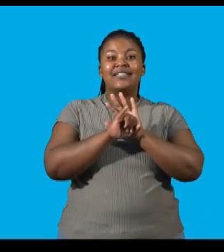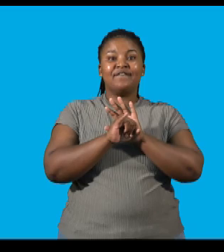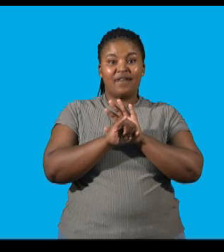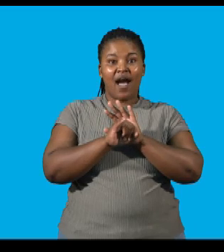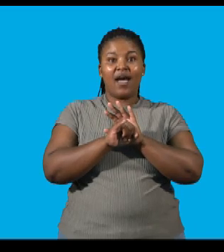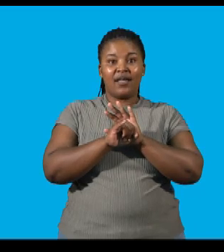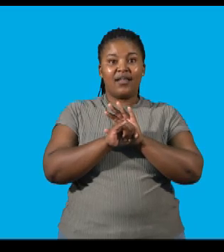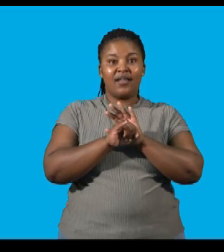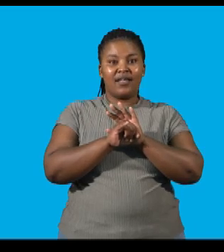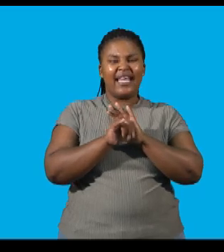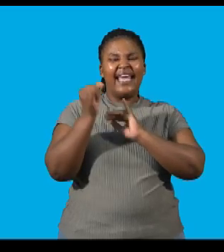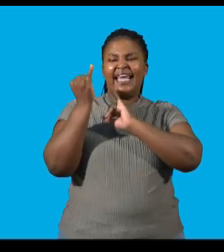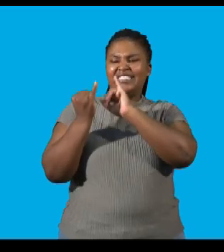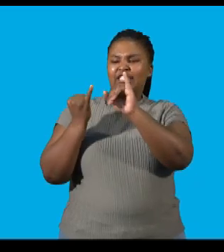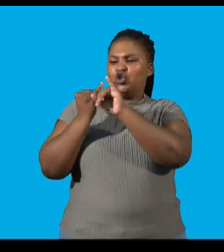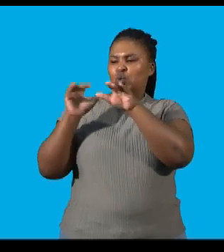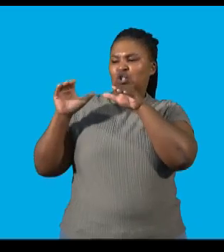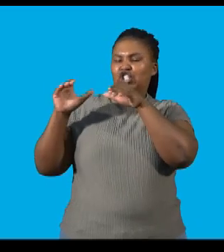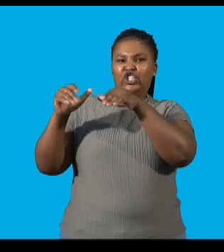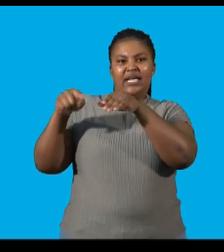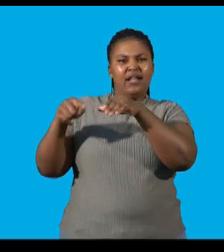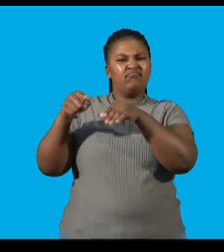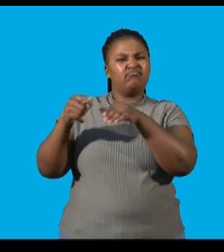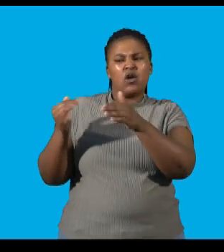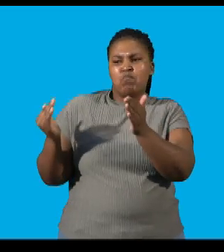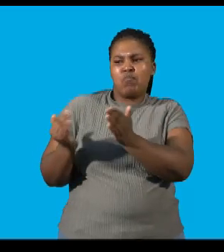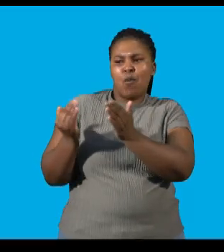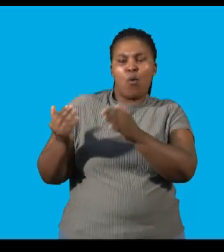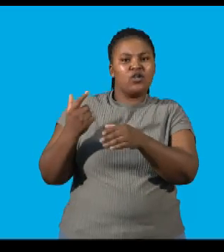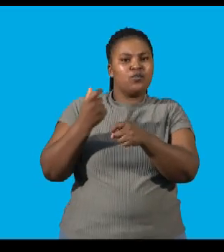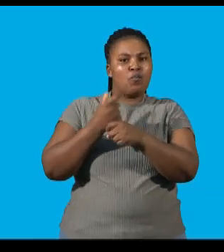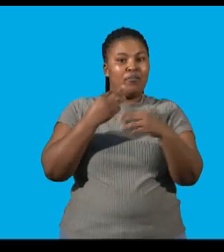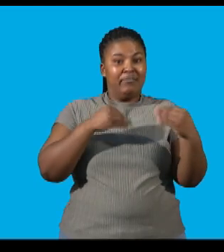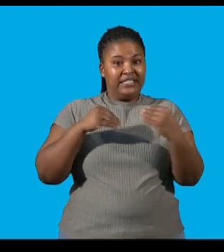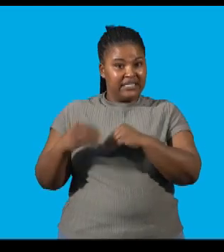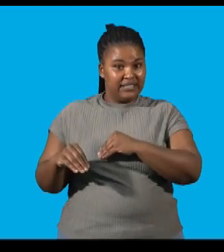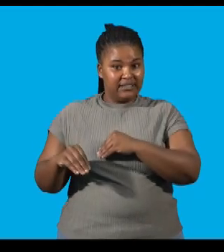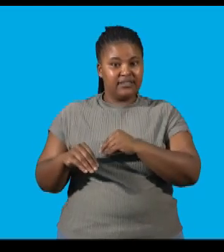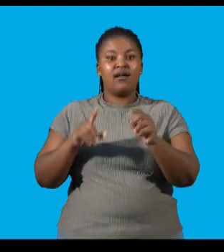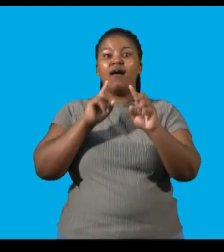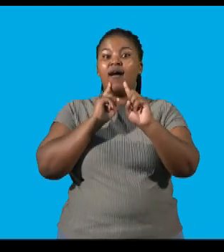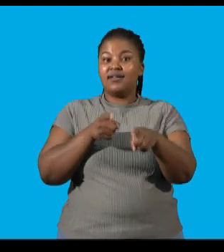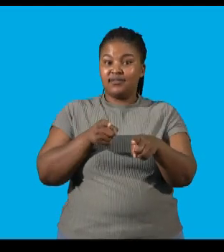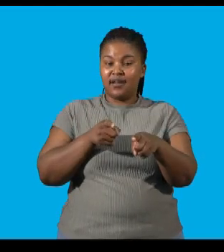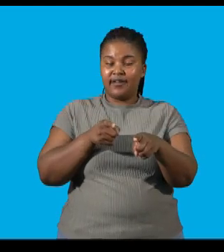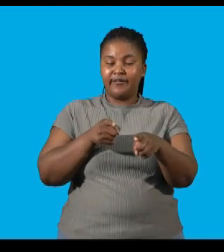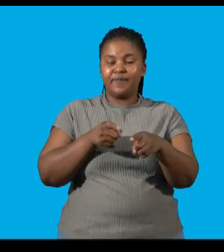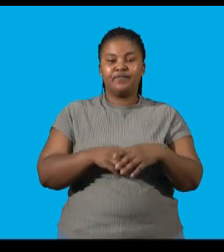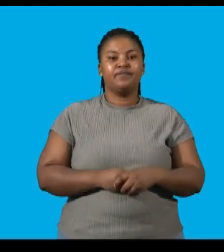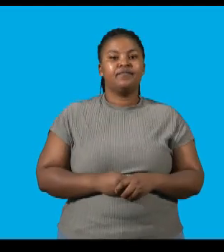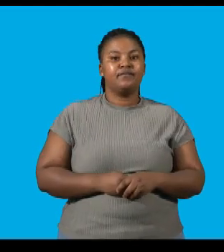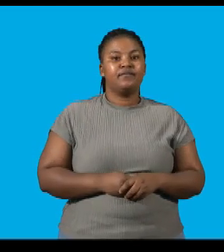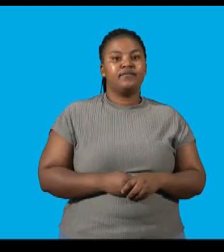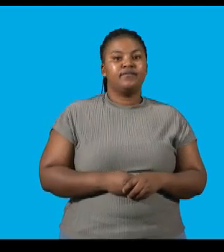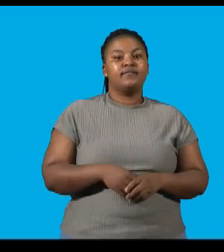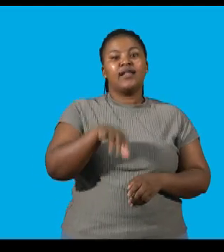identify the institution that promotes small businesses. Our response